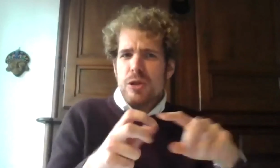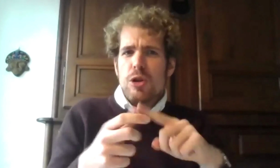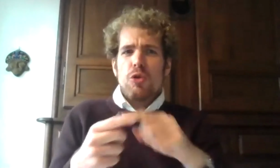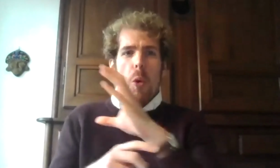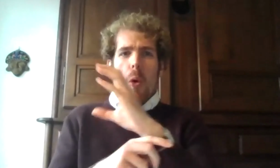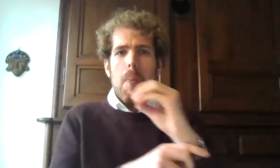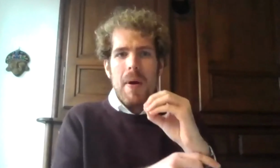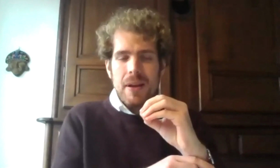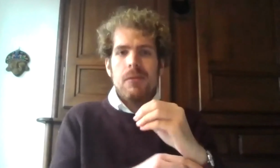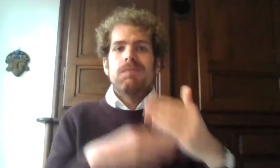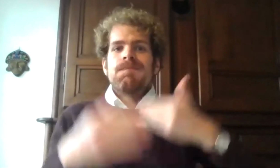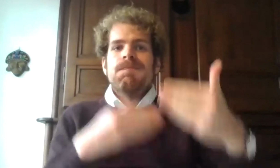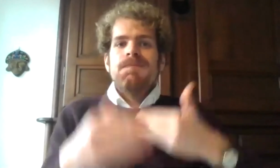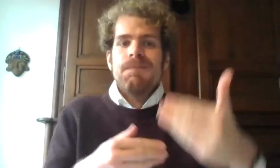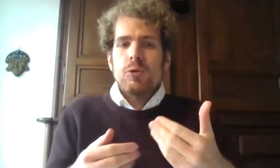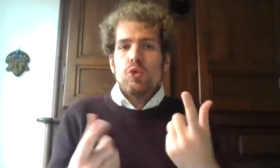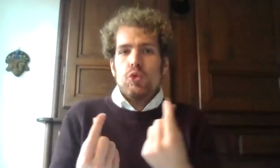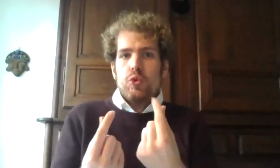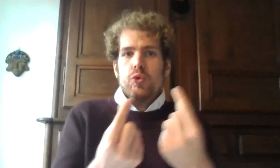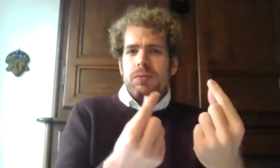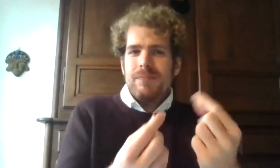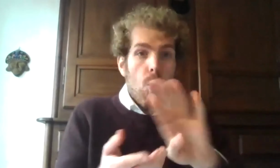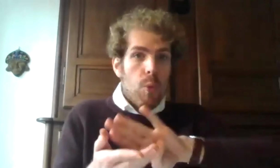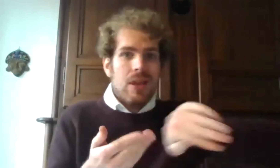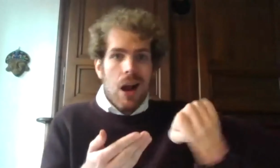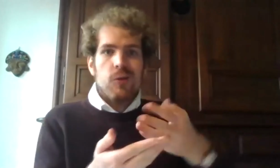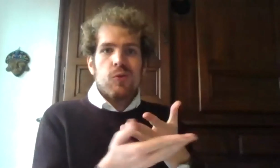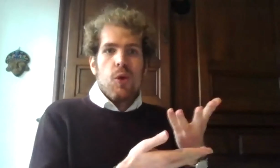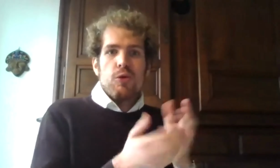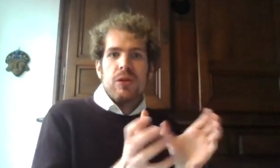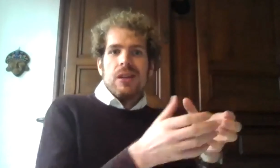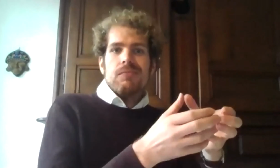in terms of governments and academics,